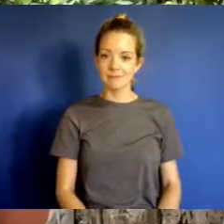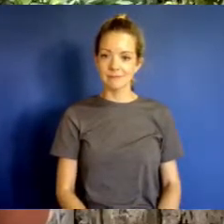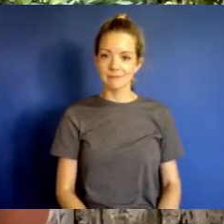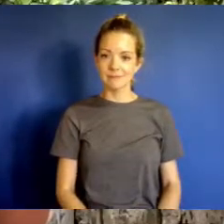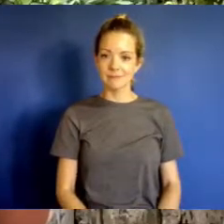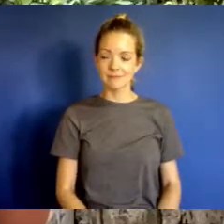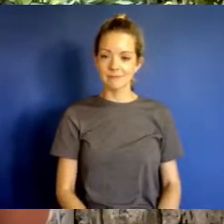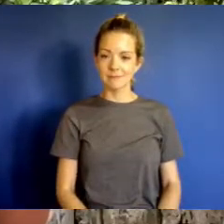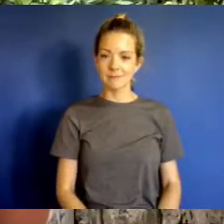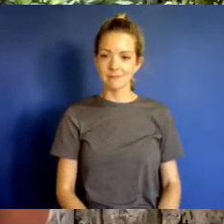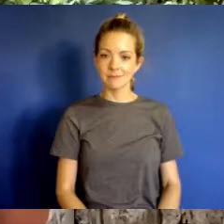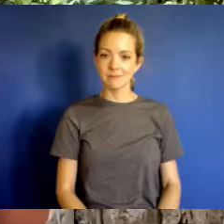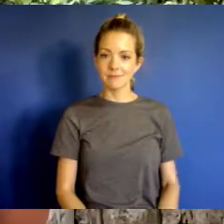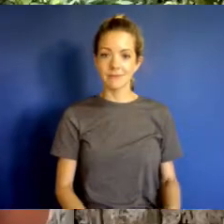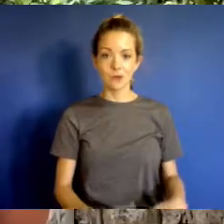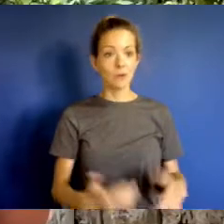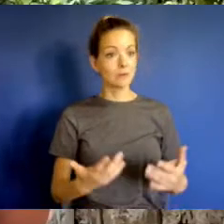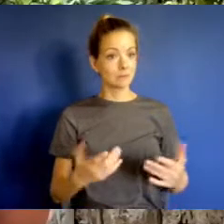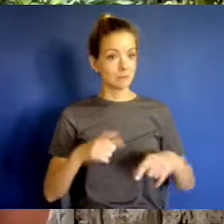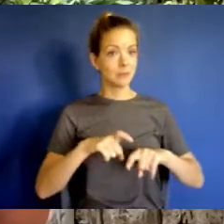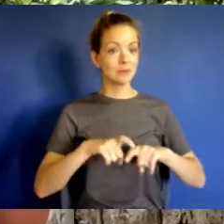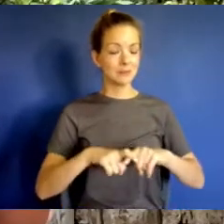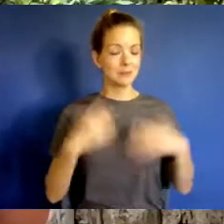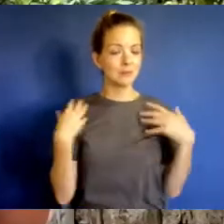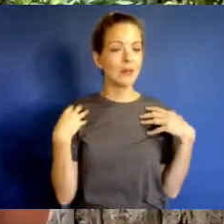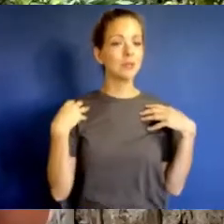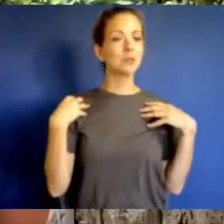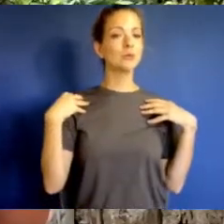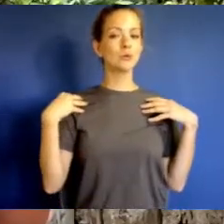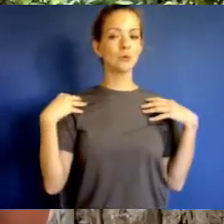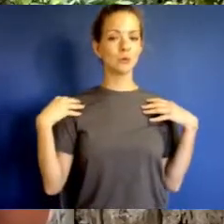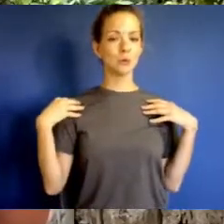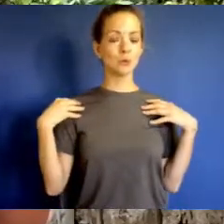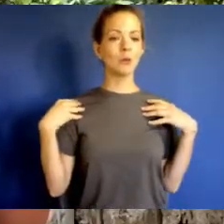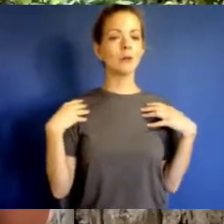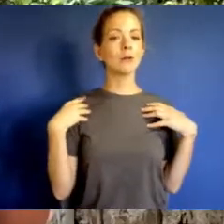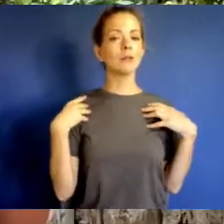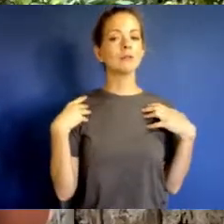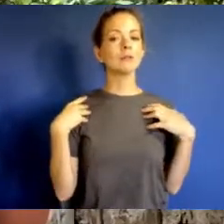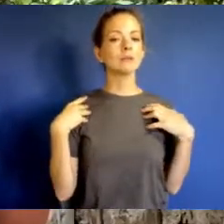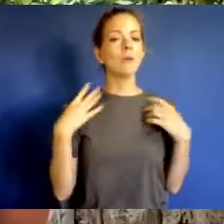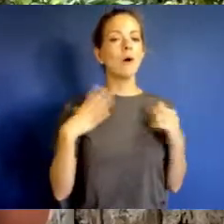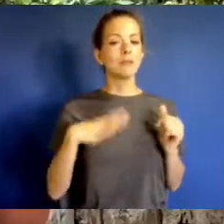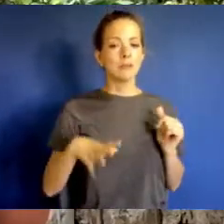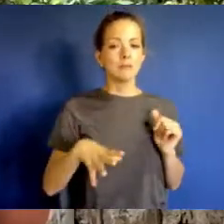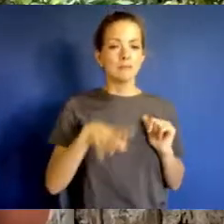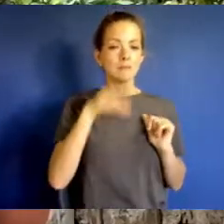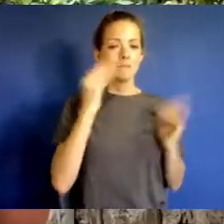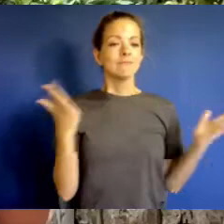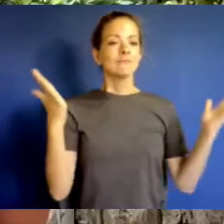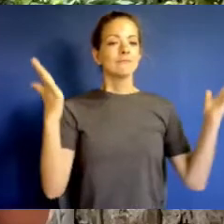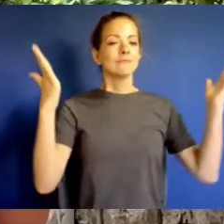And when you're up, sit up nice and tall and just take a final breath in.